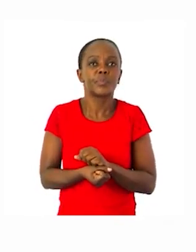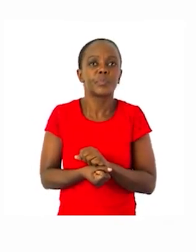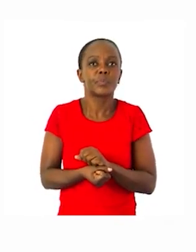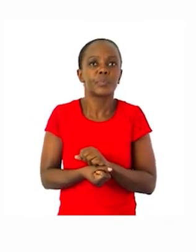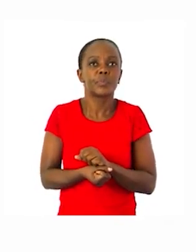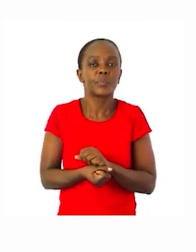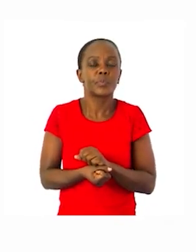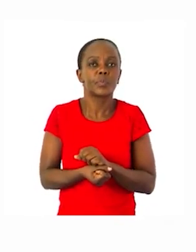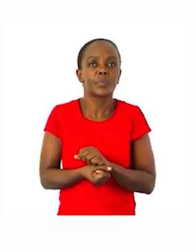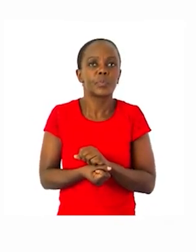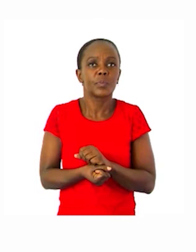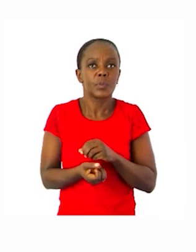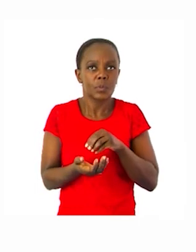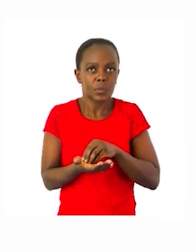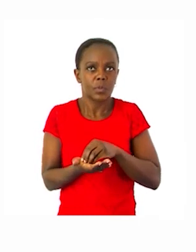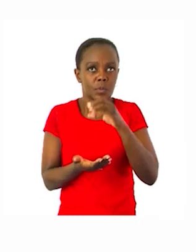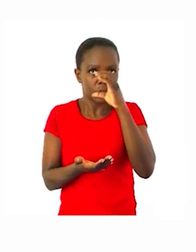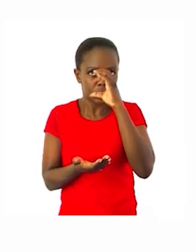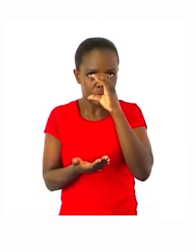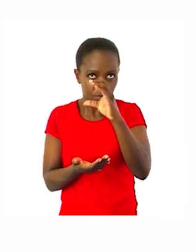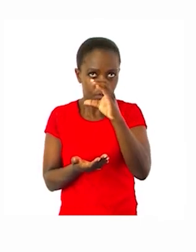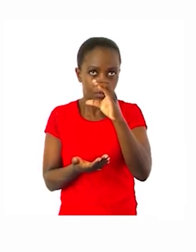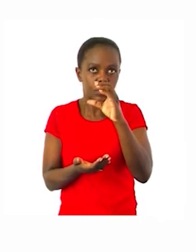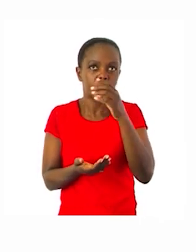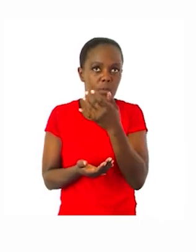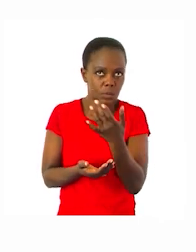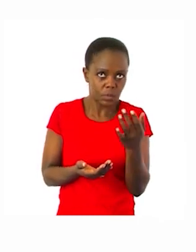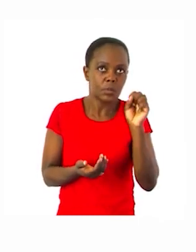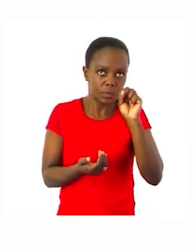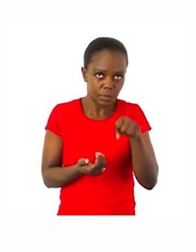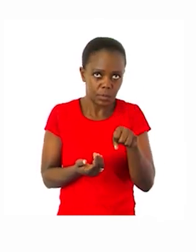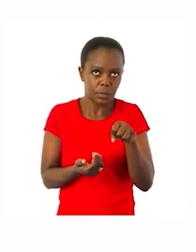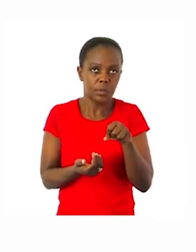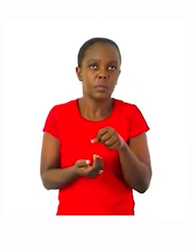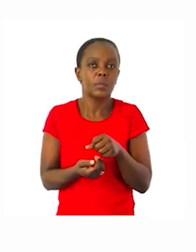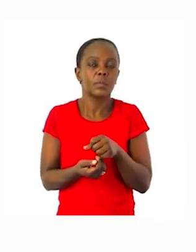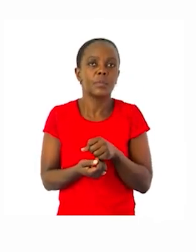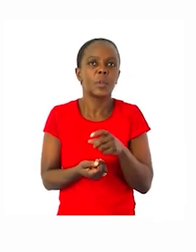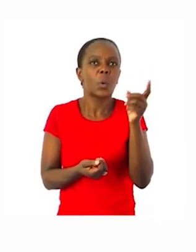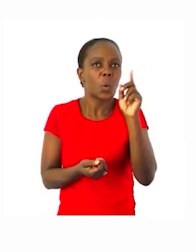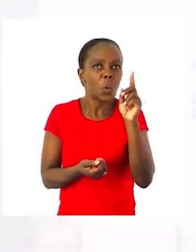going to write a C if it is a countable noun. What is a countable noun?